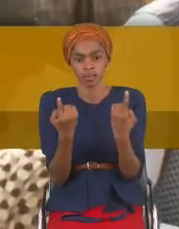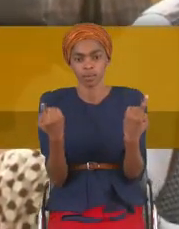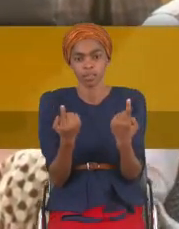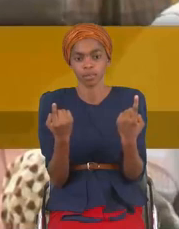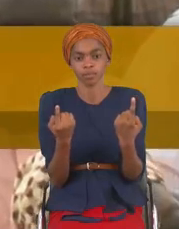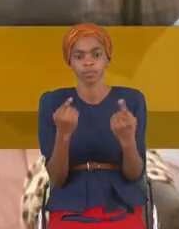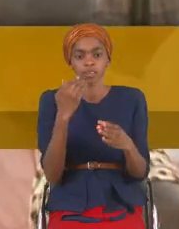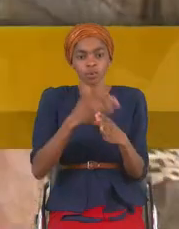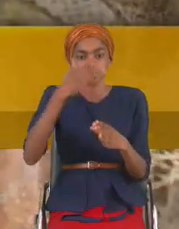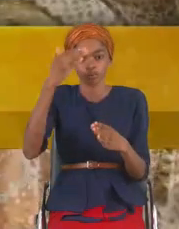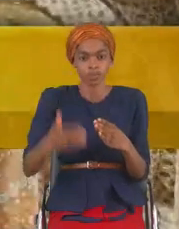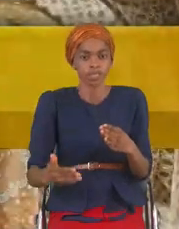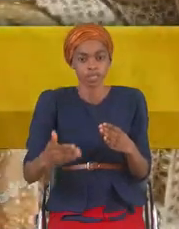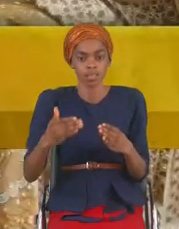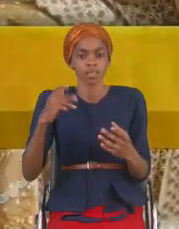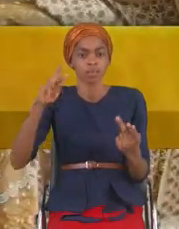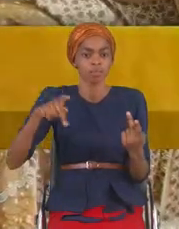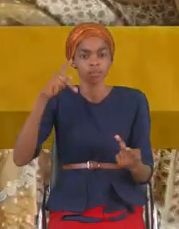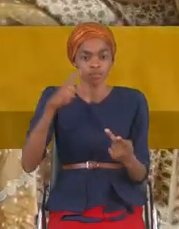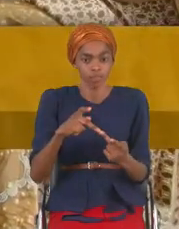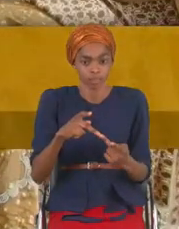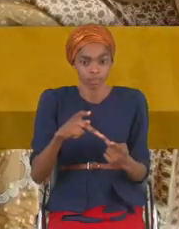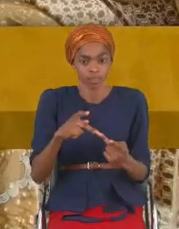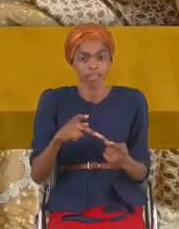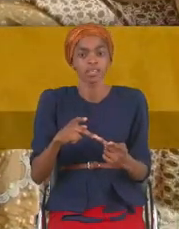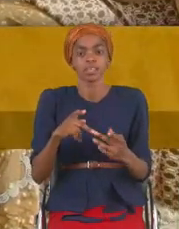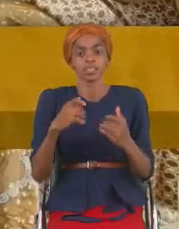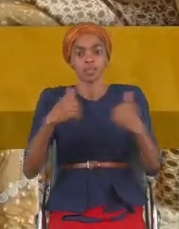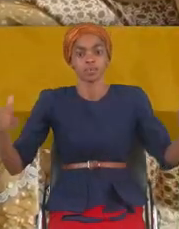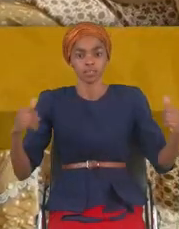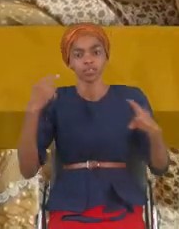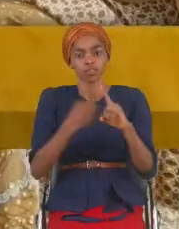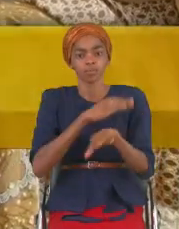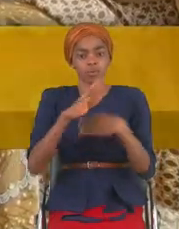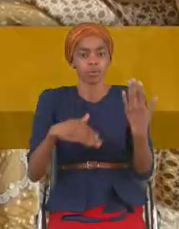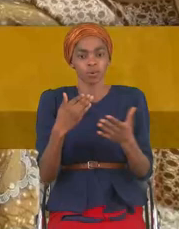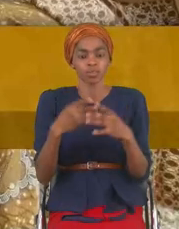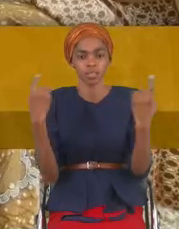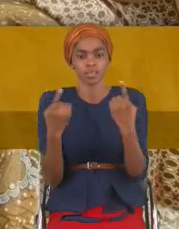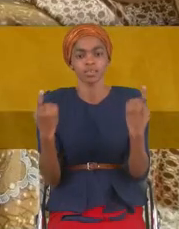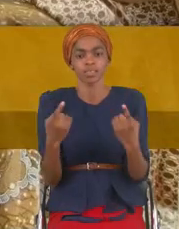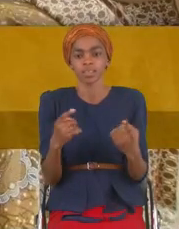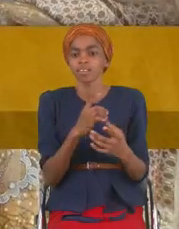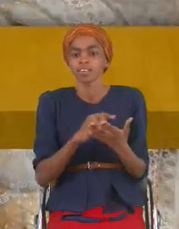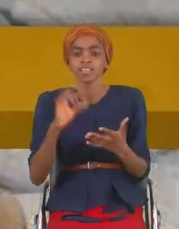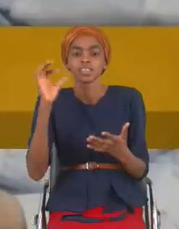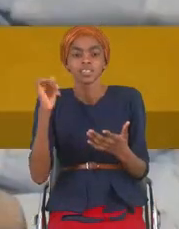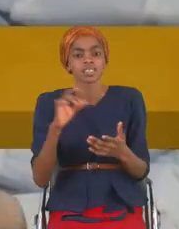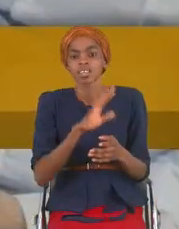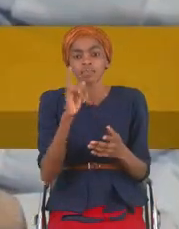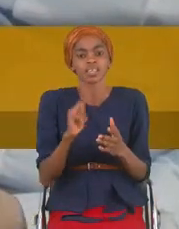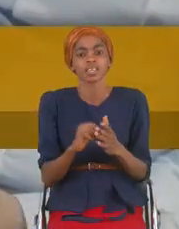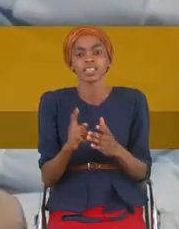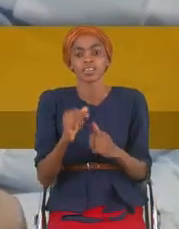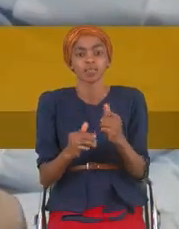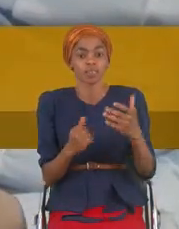all iniquity. Verse 19, nevertheless, the foundation of God standeth sure, having this seal,